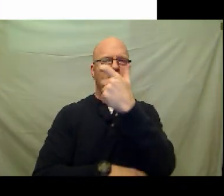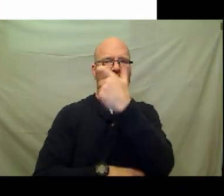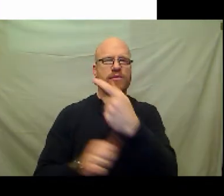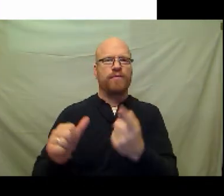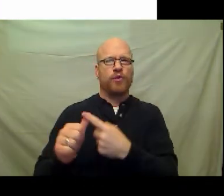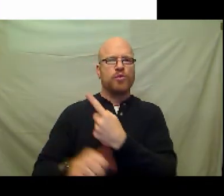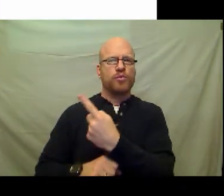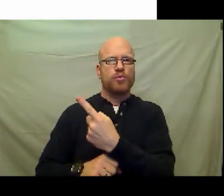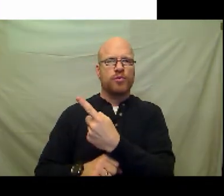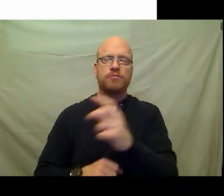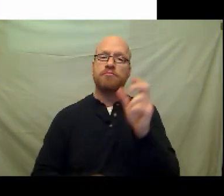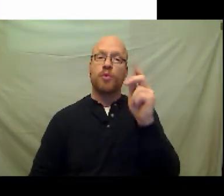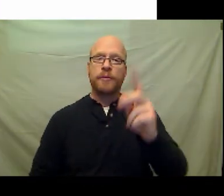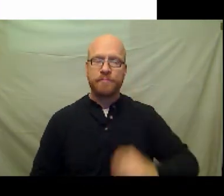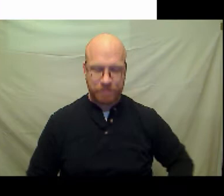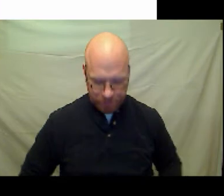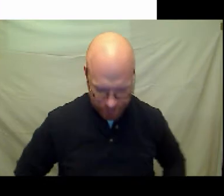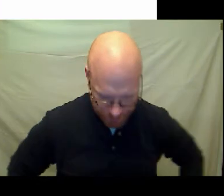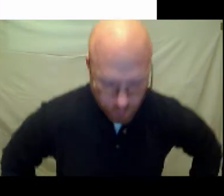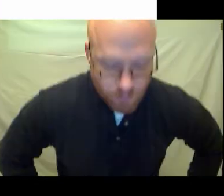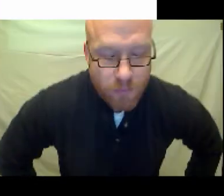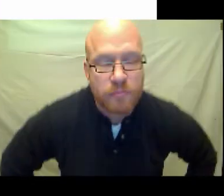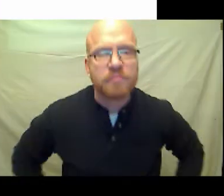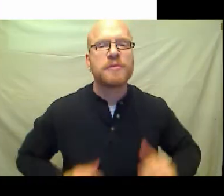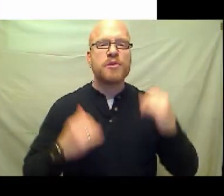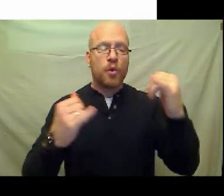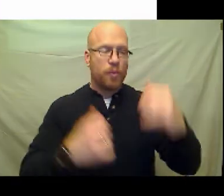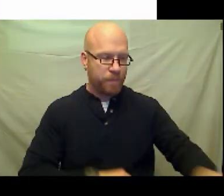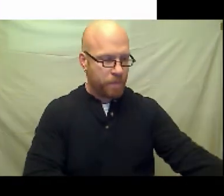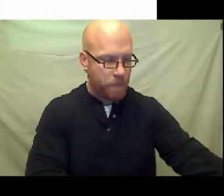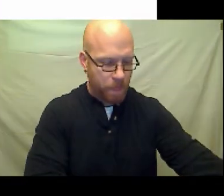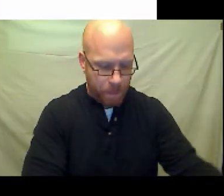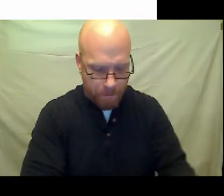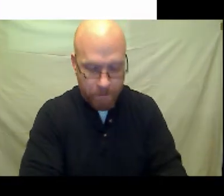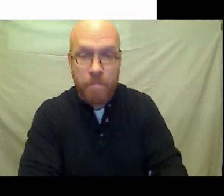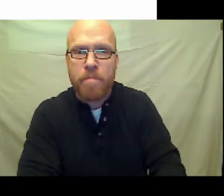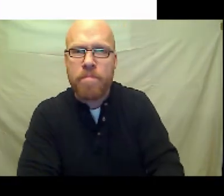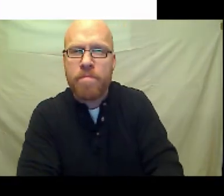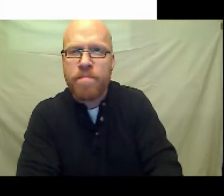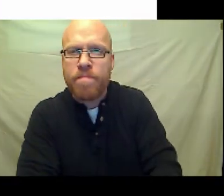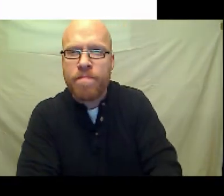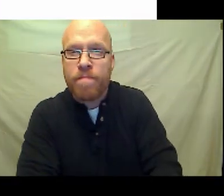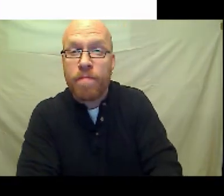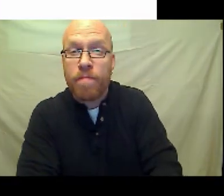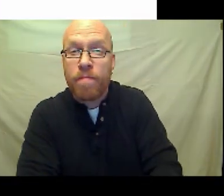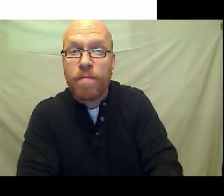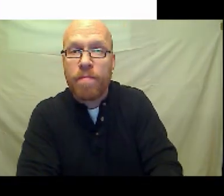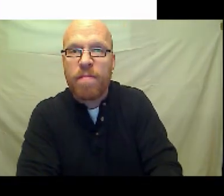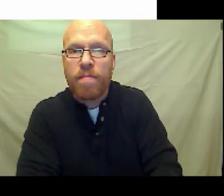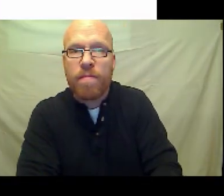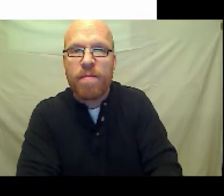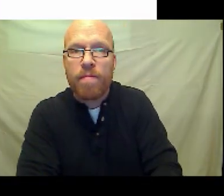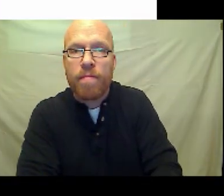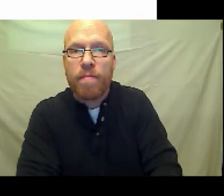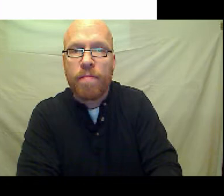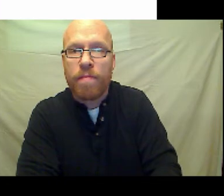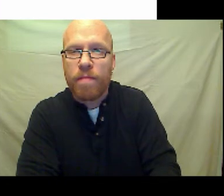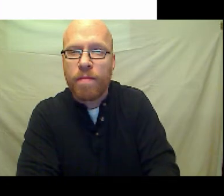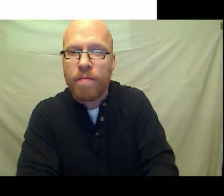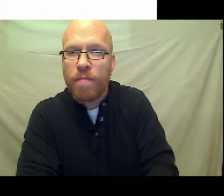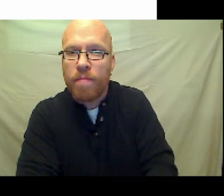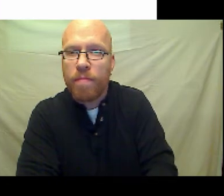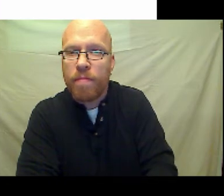you don't know these rules, go back and watch that vlog, please. Okay.